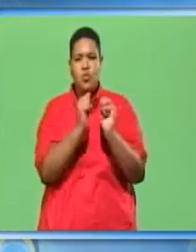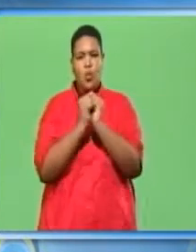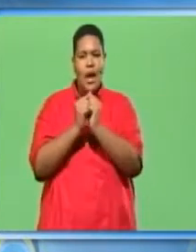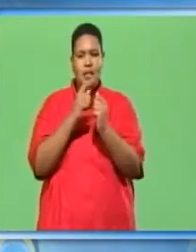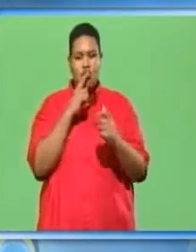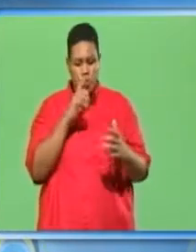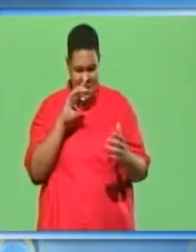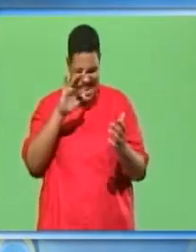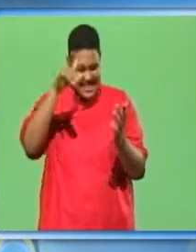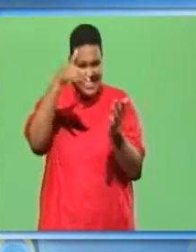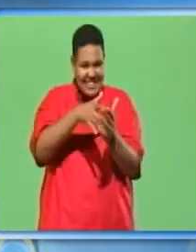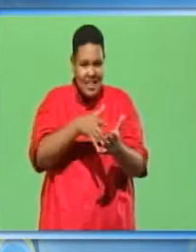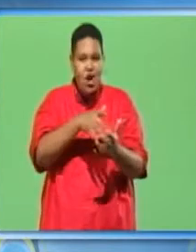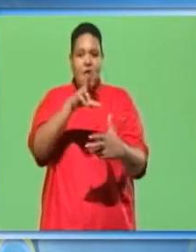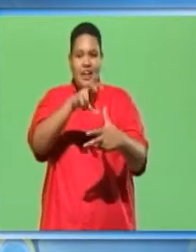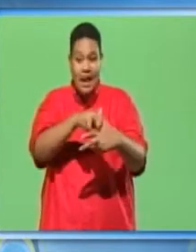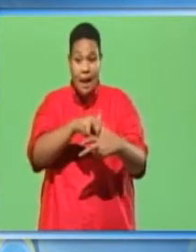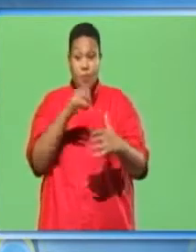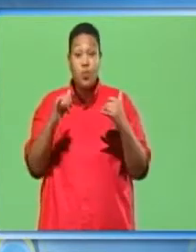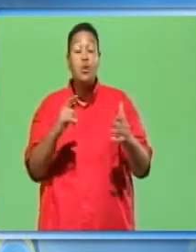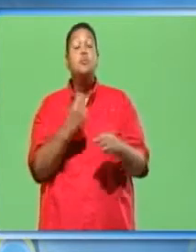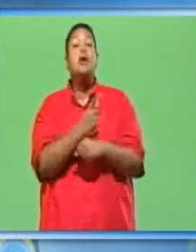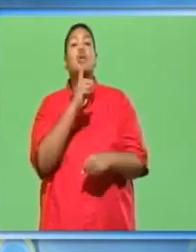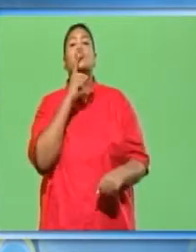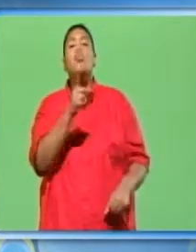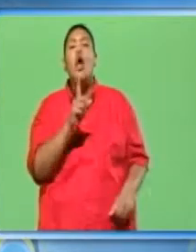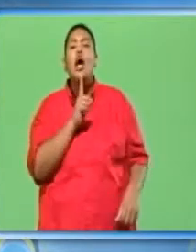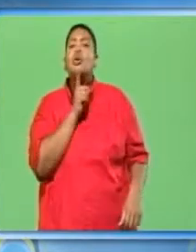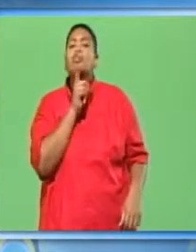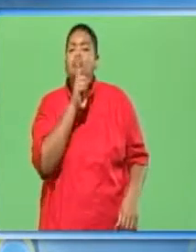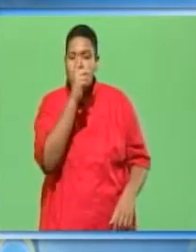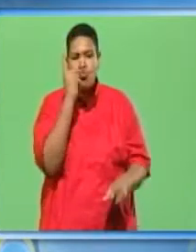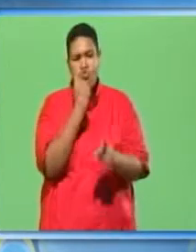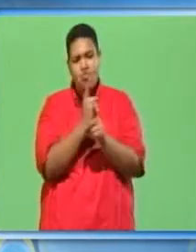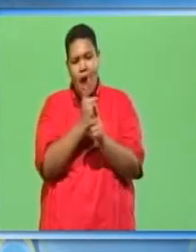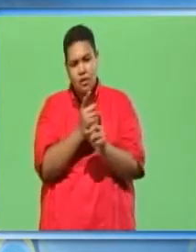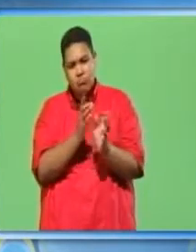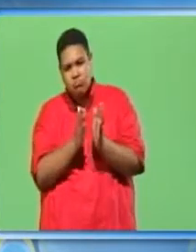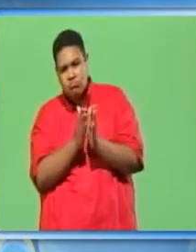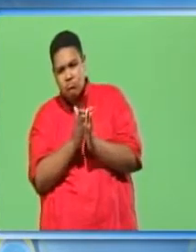the center of the clamp, which guarantees a true right angle.